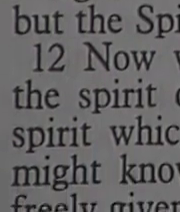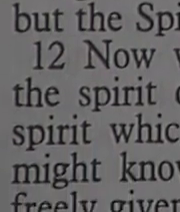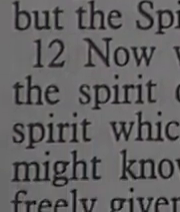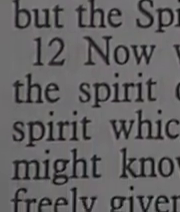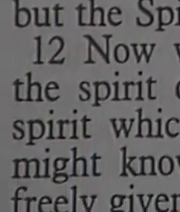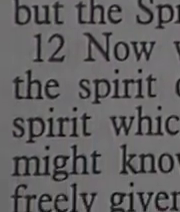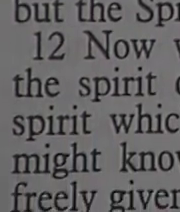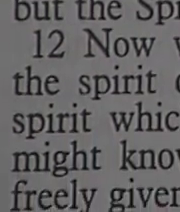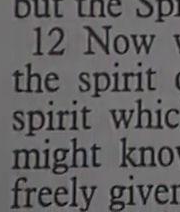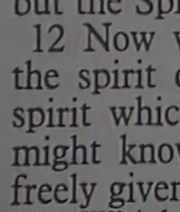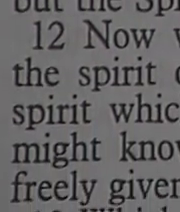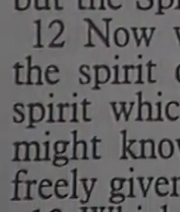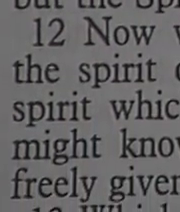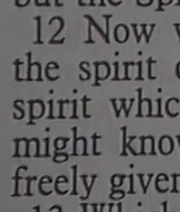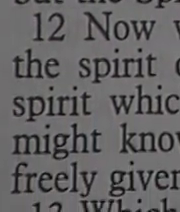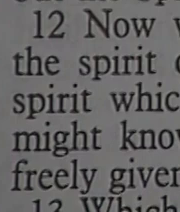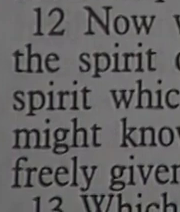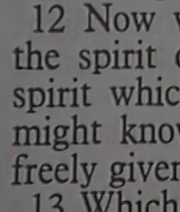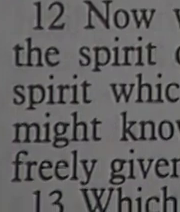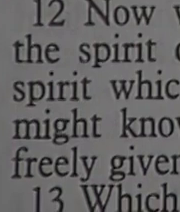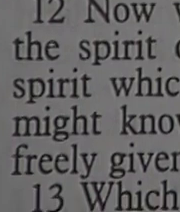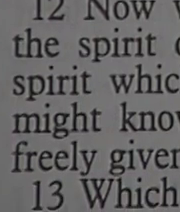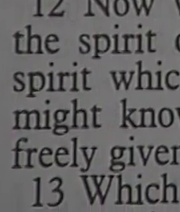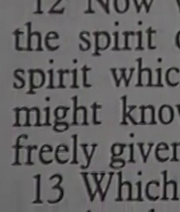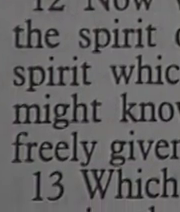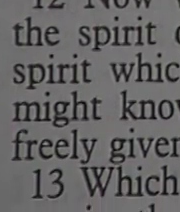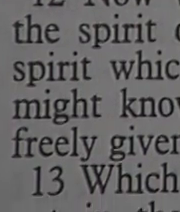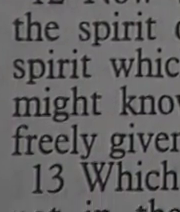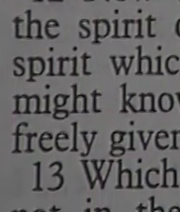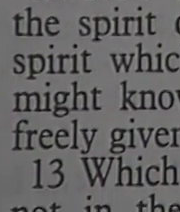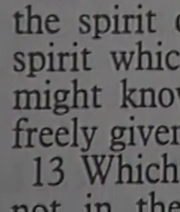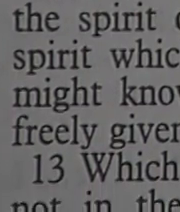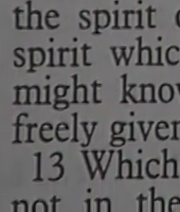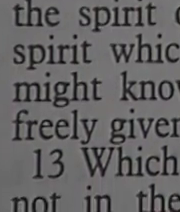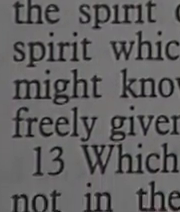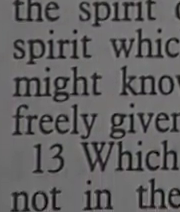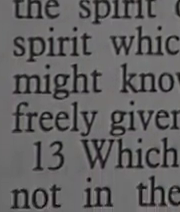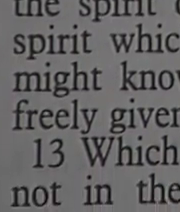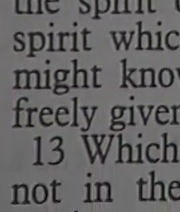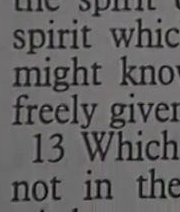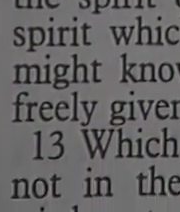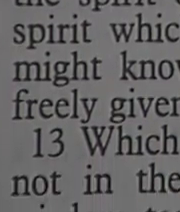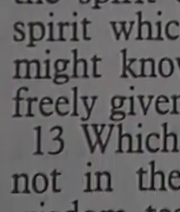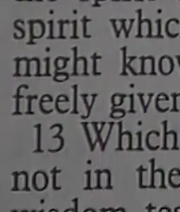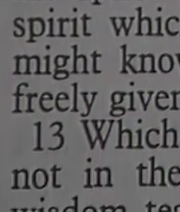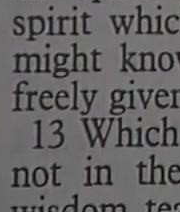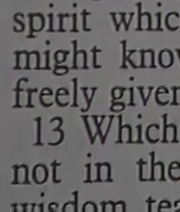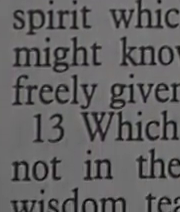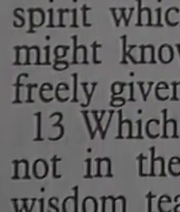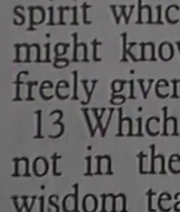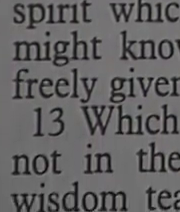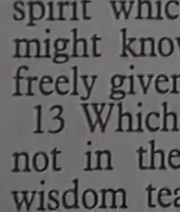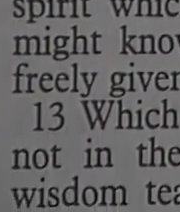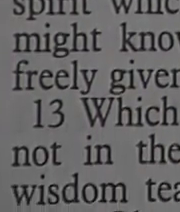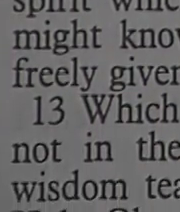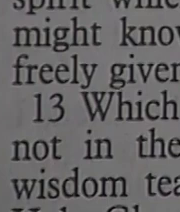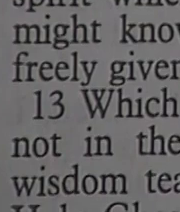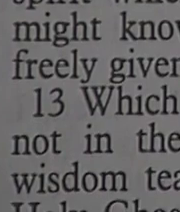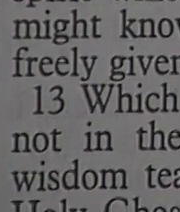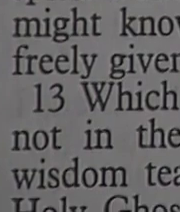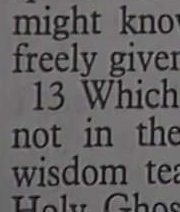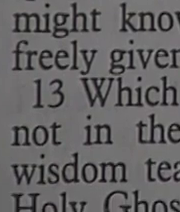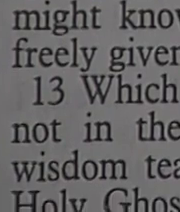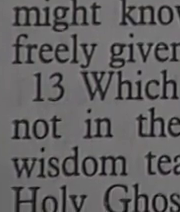the spirit of man which is in him? Even so the things of God knoweth no man, but the Spirit of God. Now